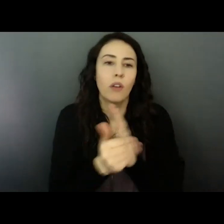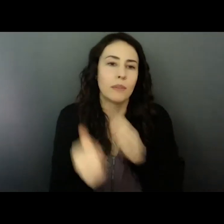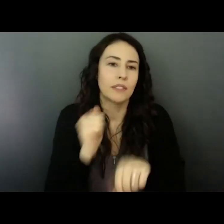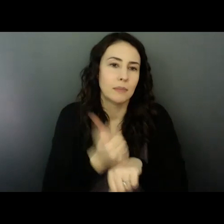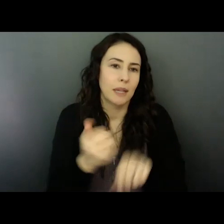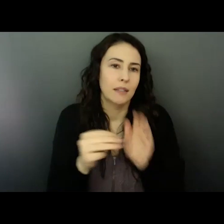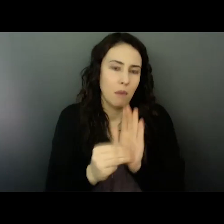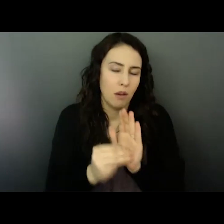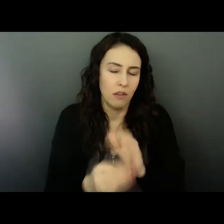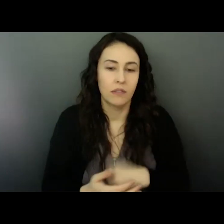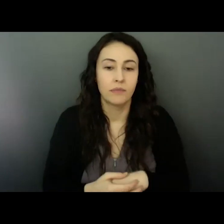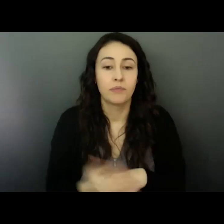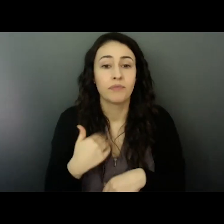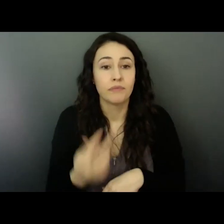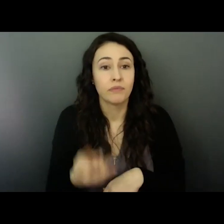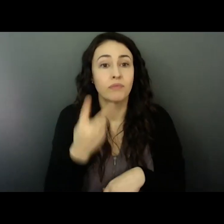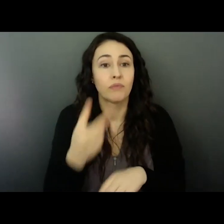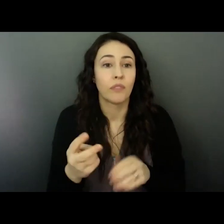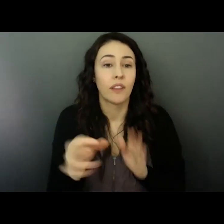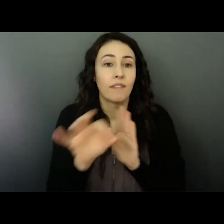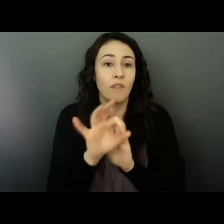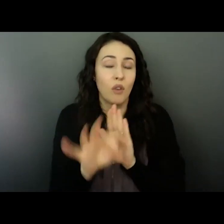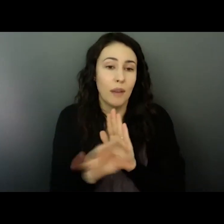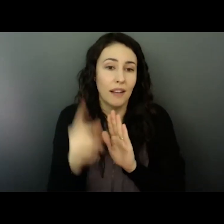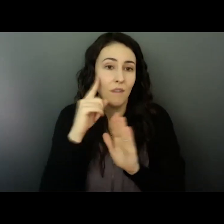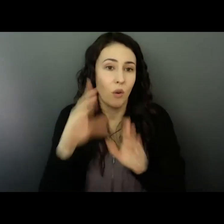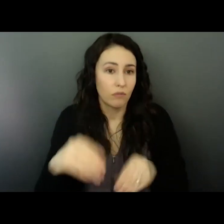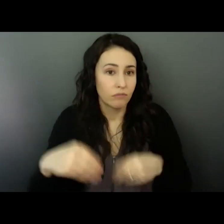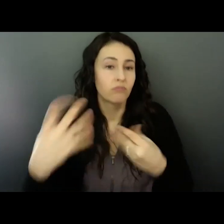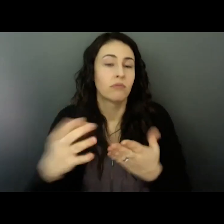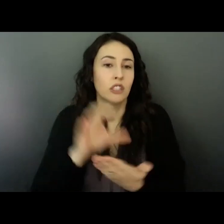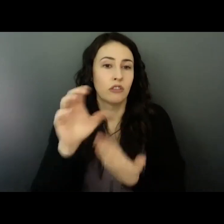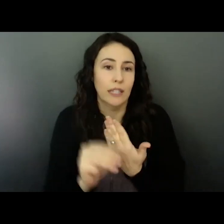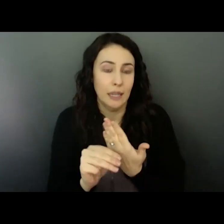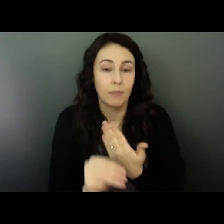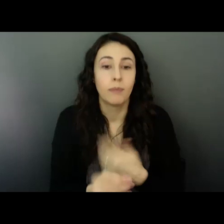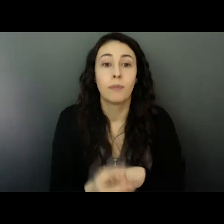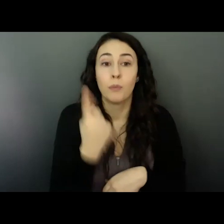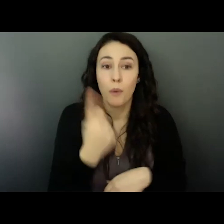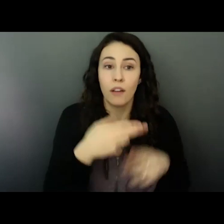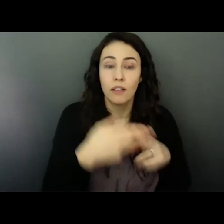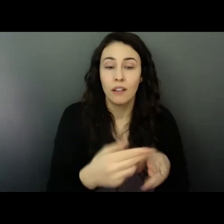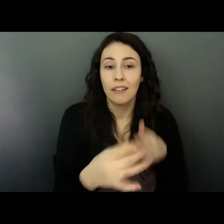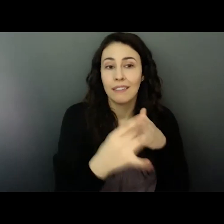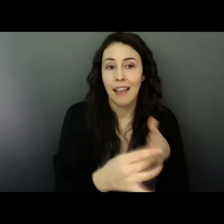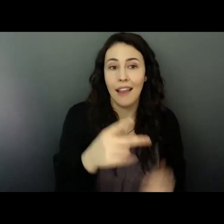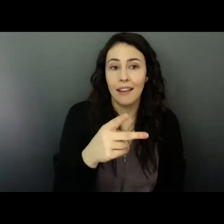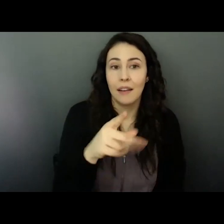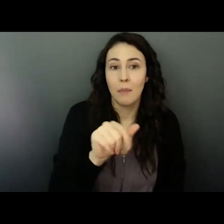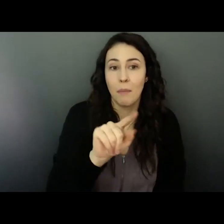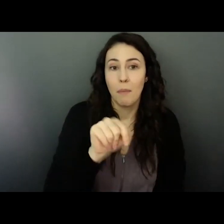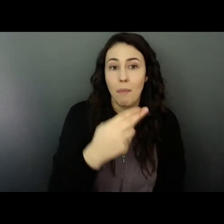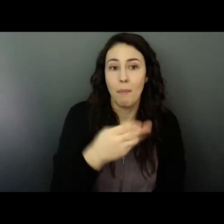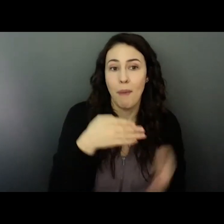distinct formats for delivering the curriculum. One is called Guided Path, and one is called Flex